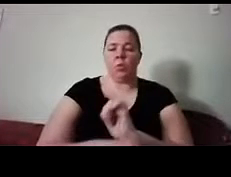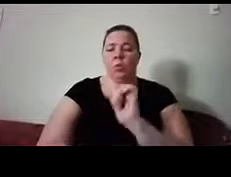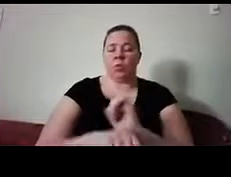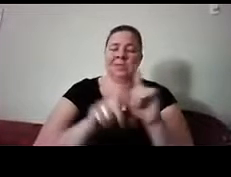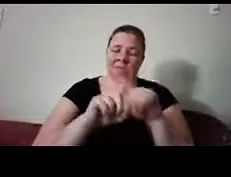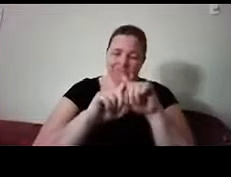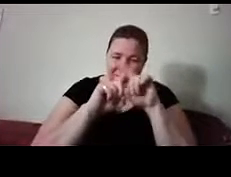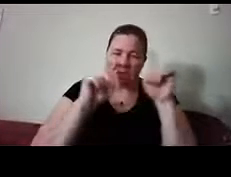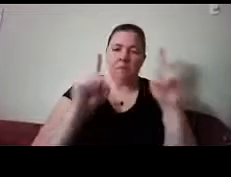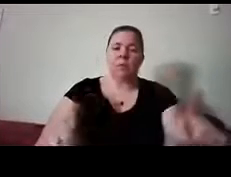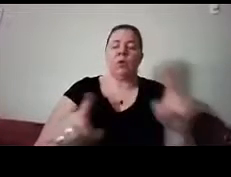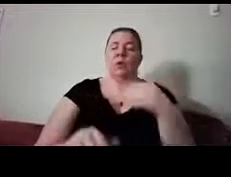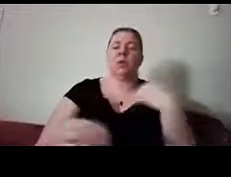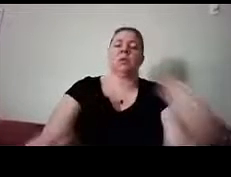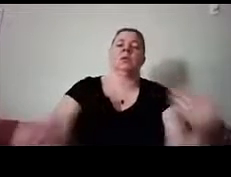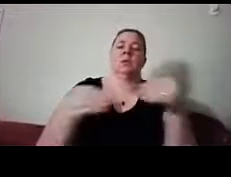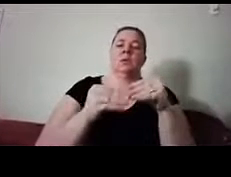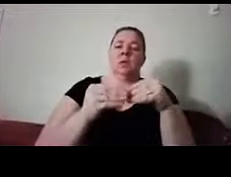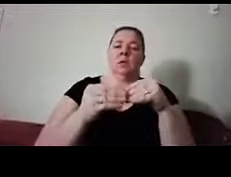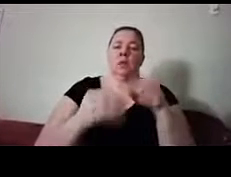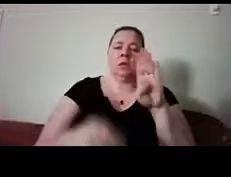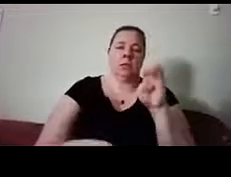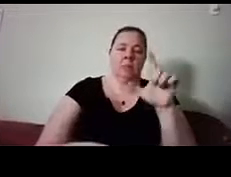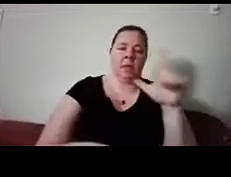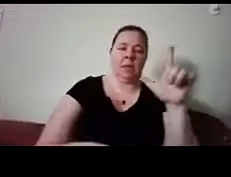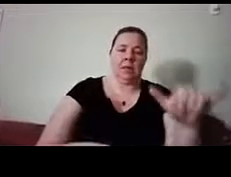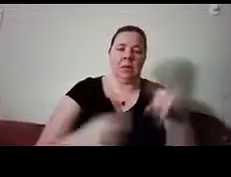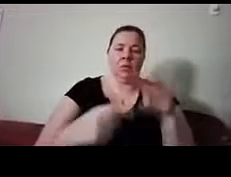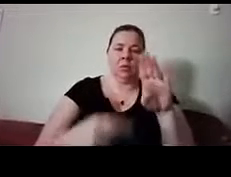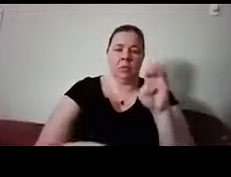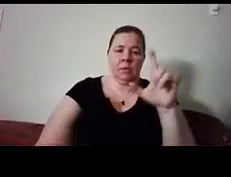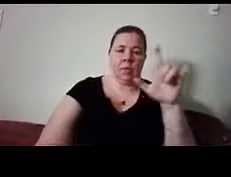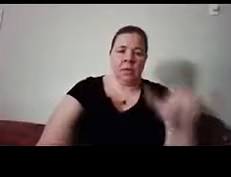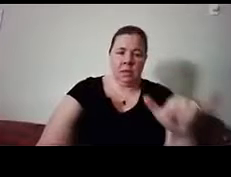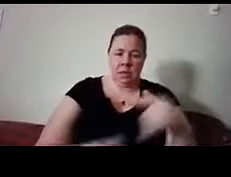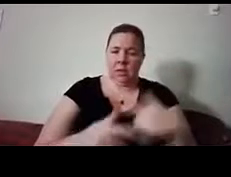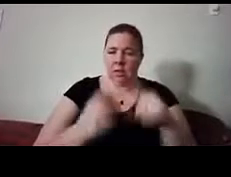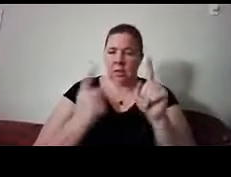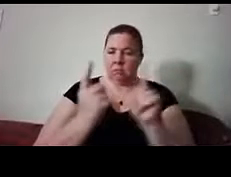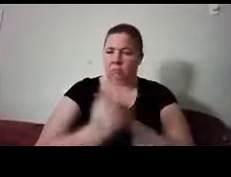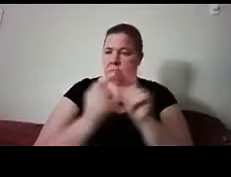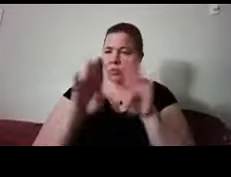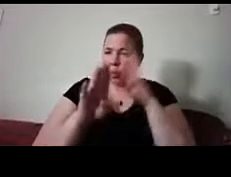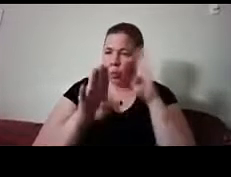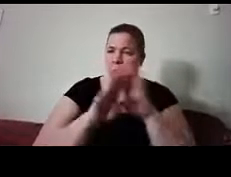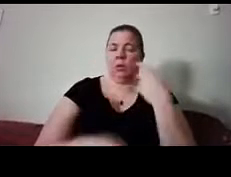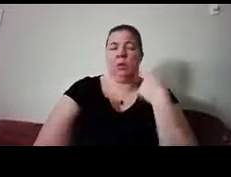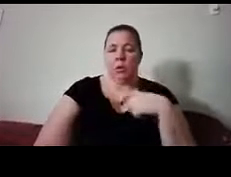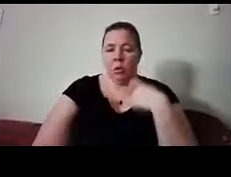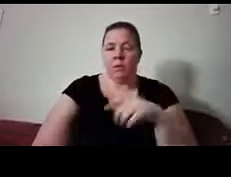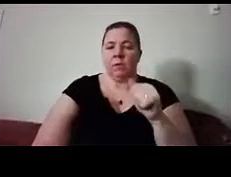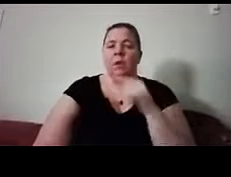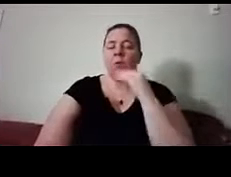but he said it was more belly to belly, went door to door, business to business, and then he started having conferences